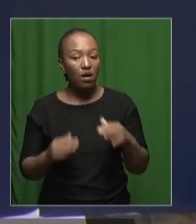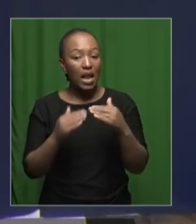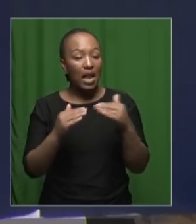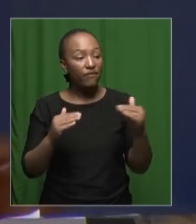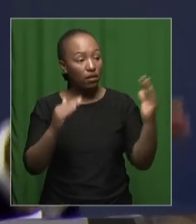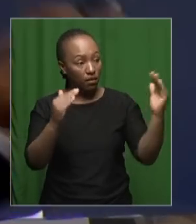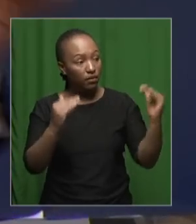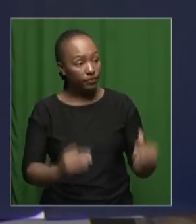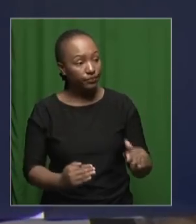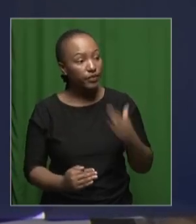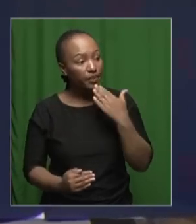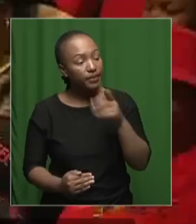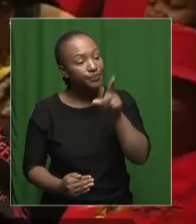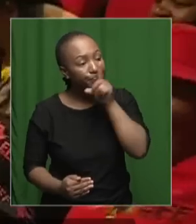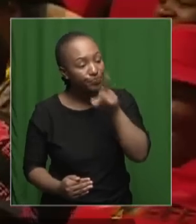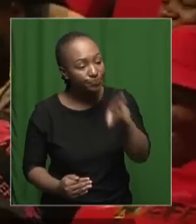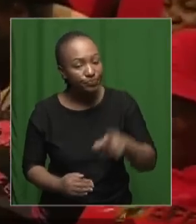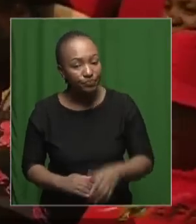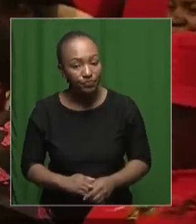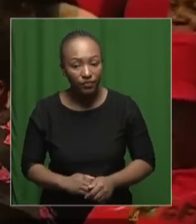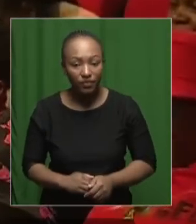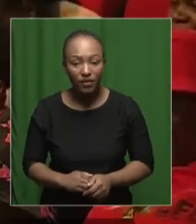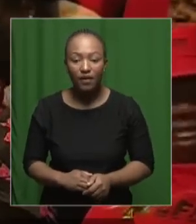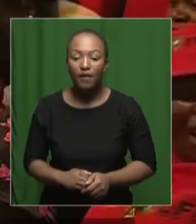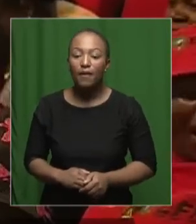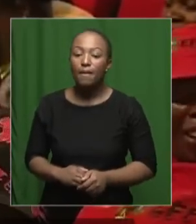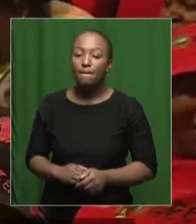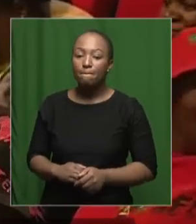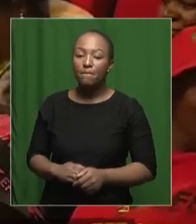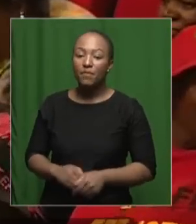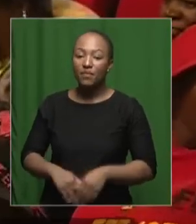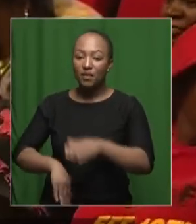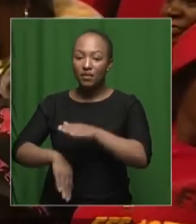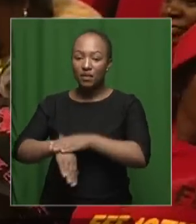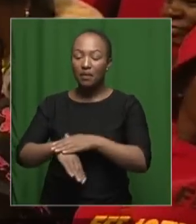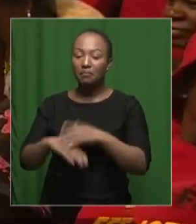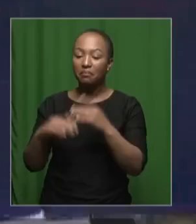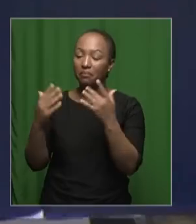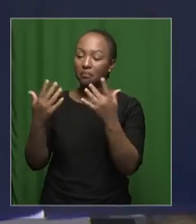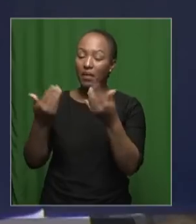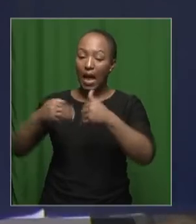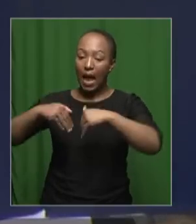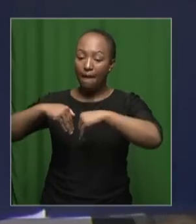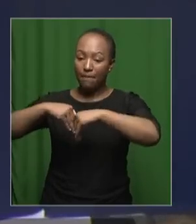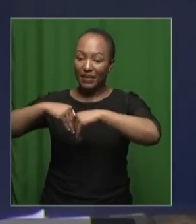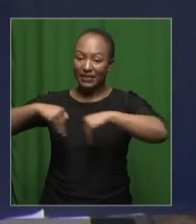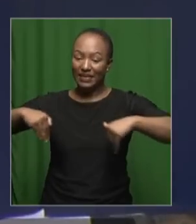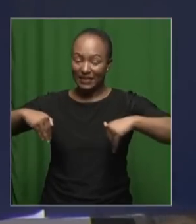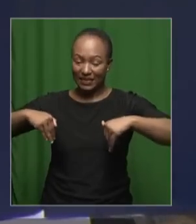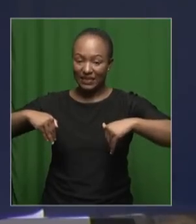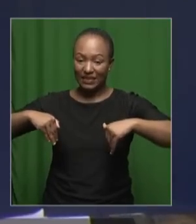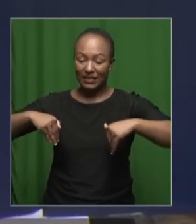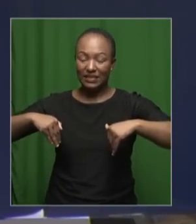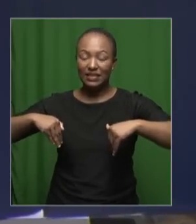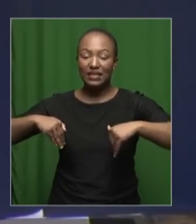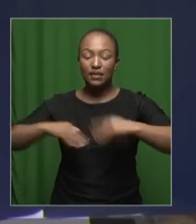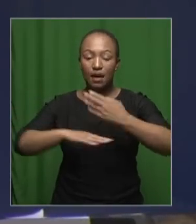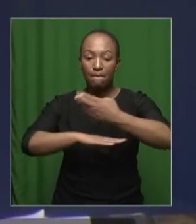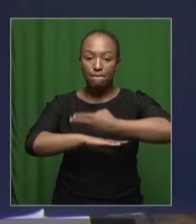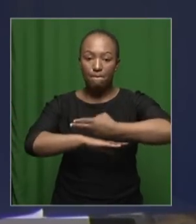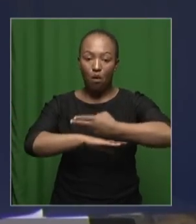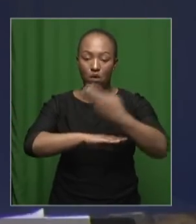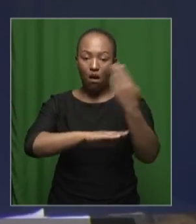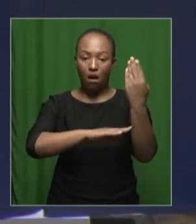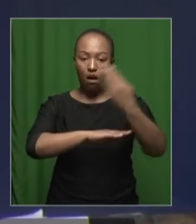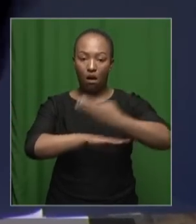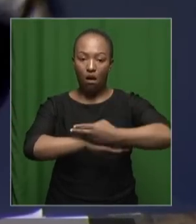he keep quiet? Yes, during apartheid, Sakina, the borders were fortresses, but we